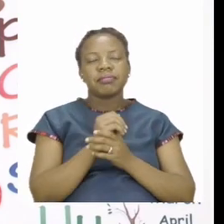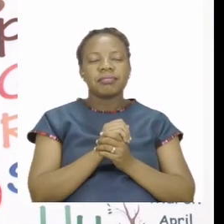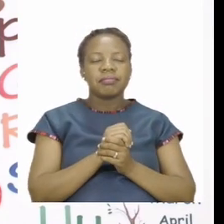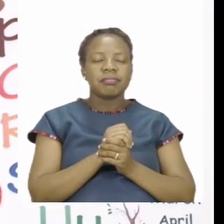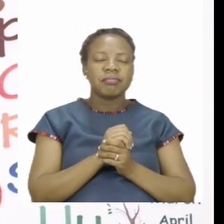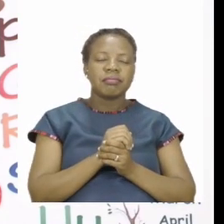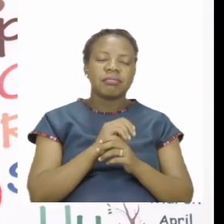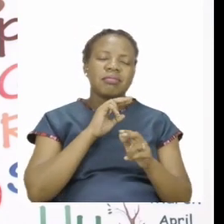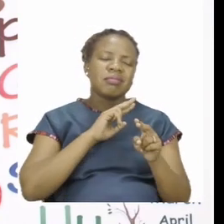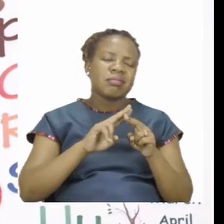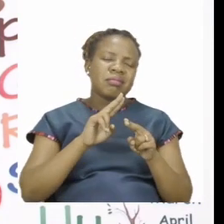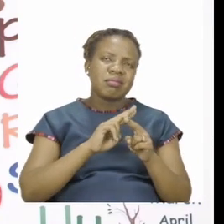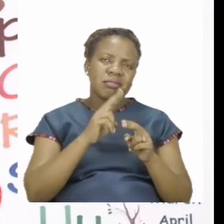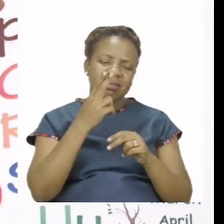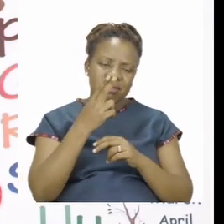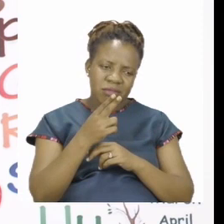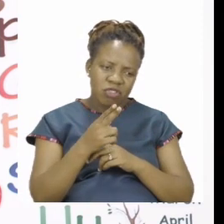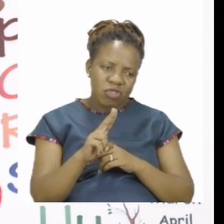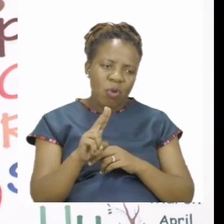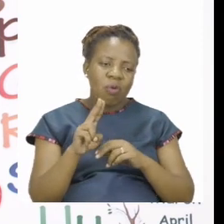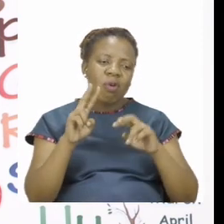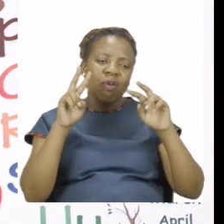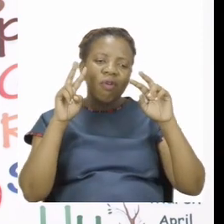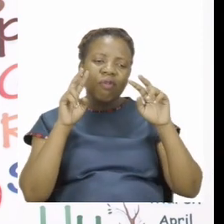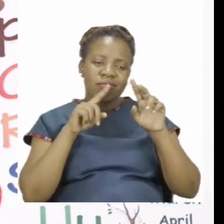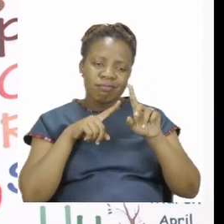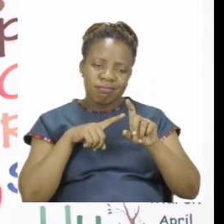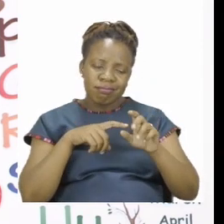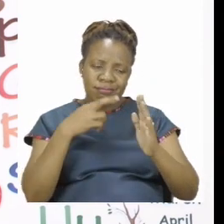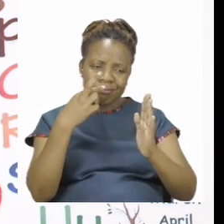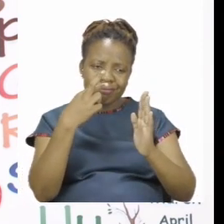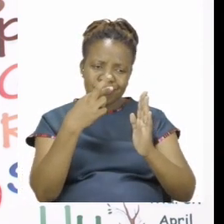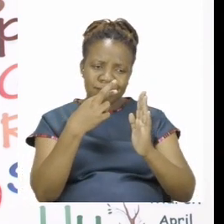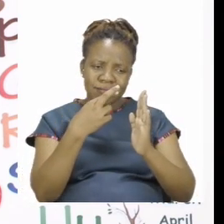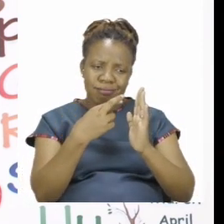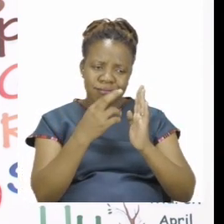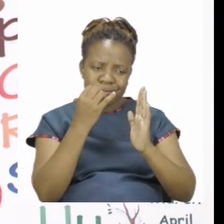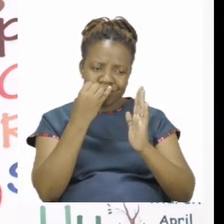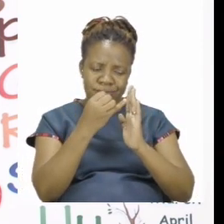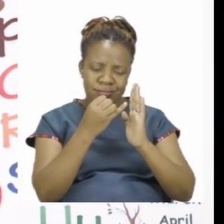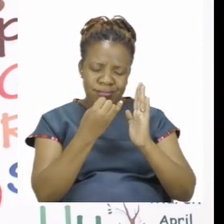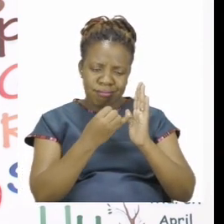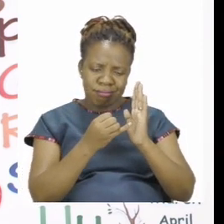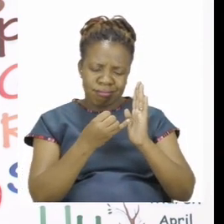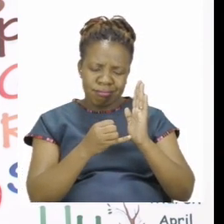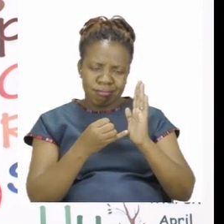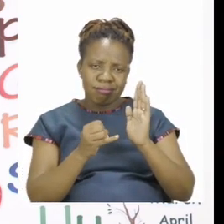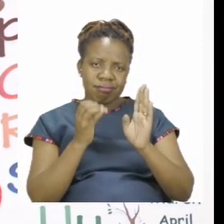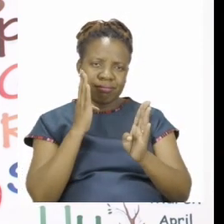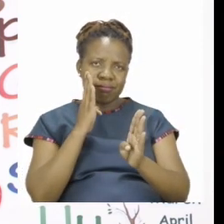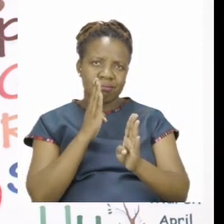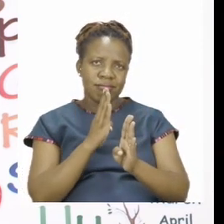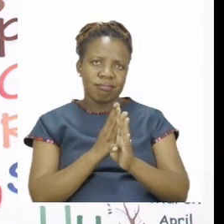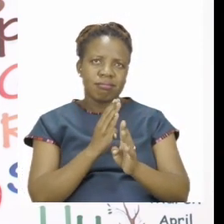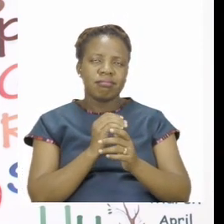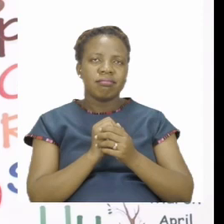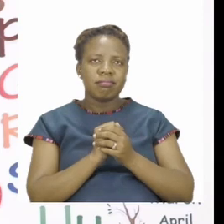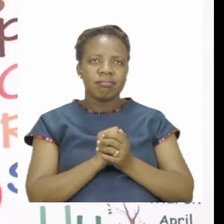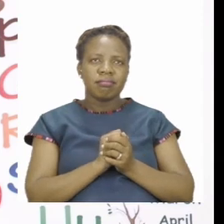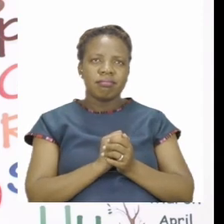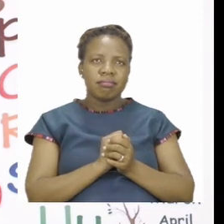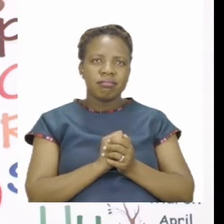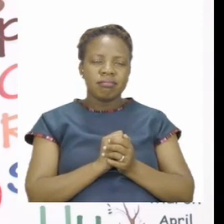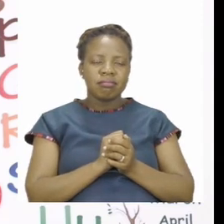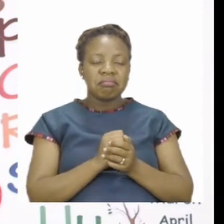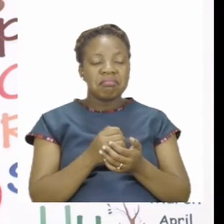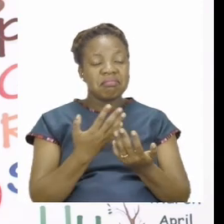girls, read the statements carefully, know when to use more or less. If you're not sure,